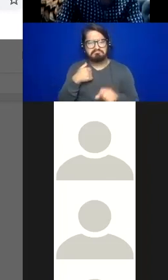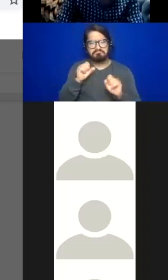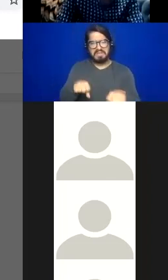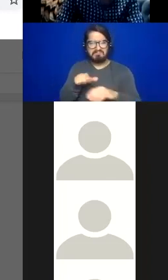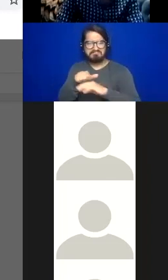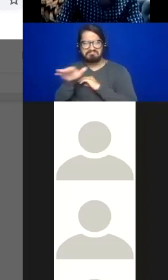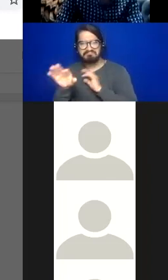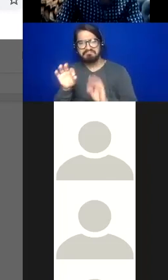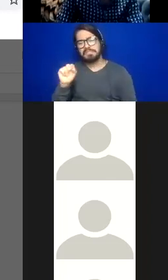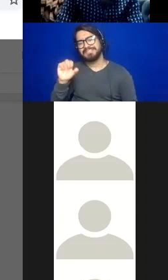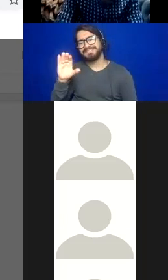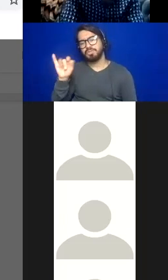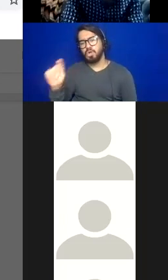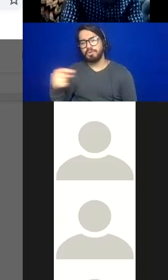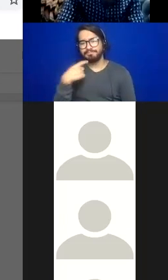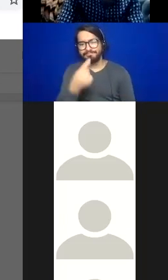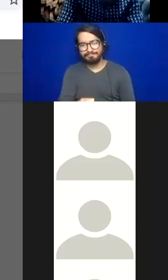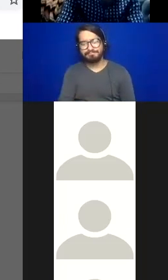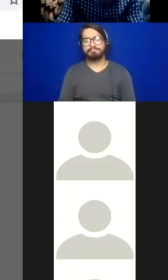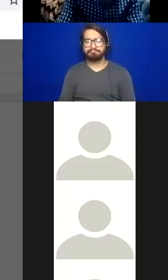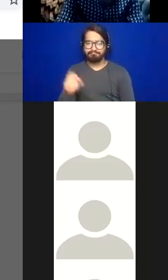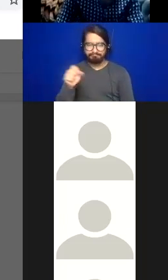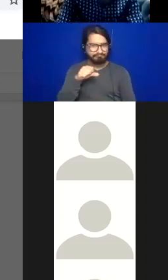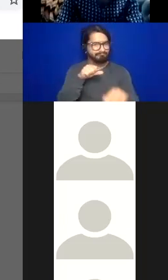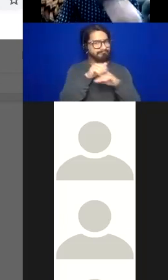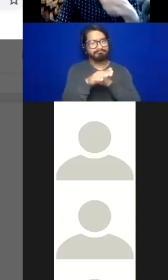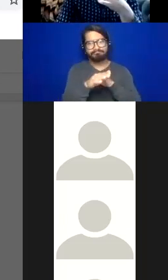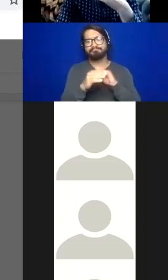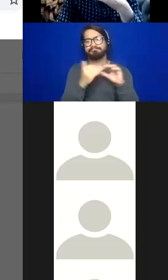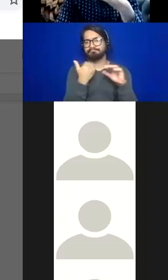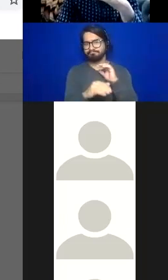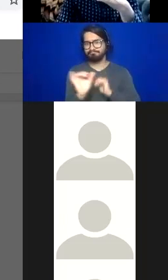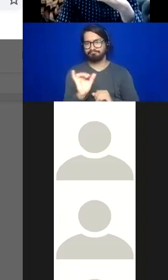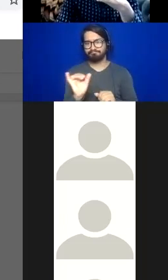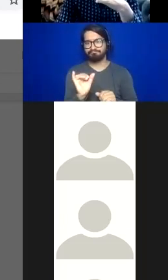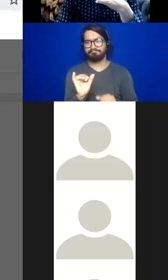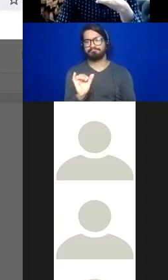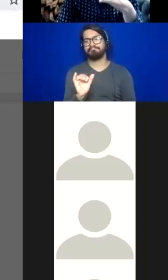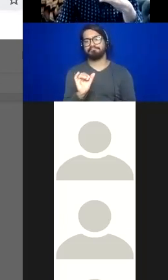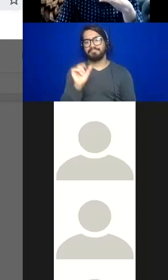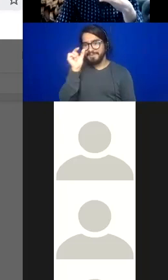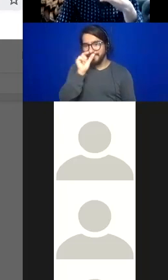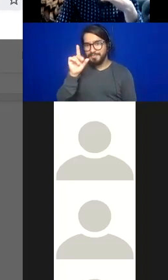great. Yes, and I will email that to you as well. Okay, so it's a Google Doc.